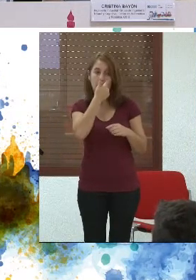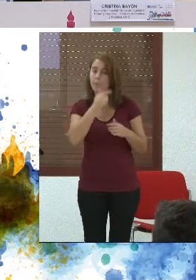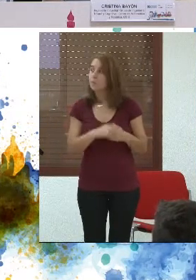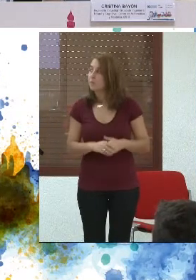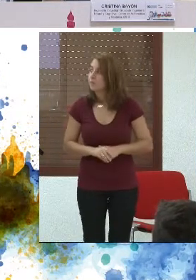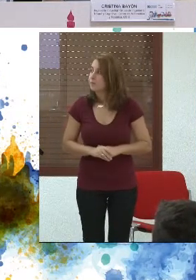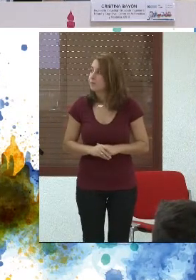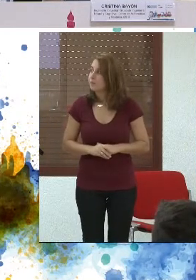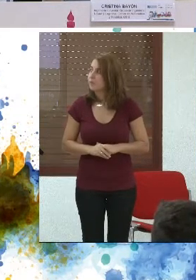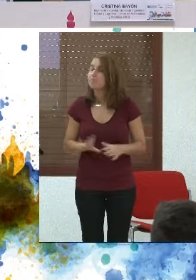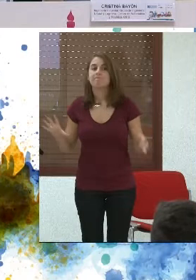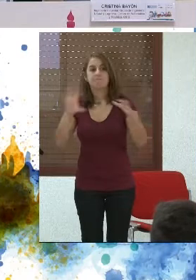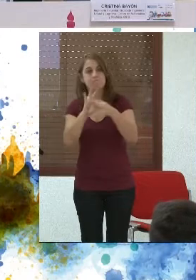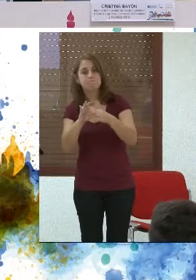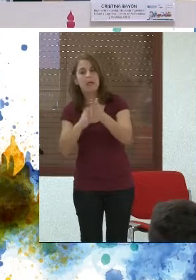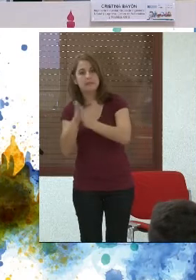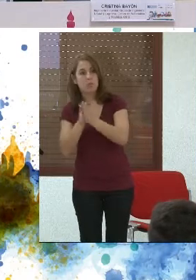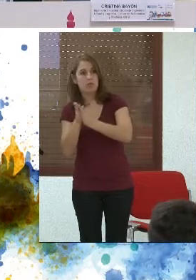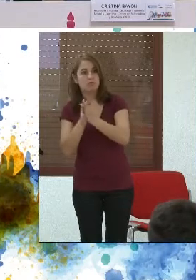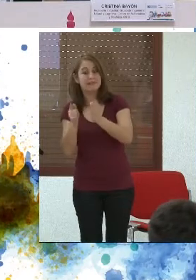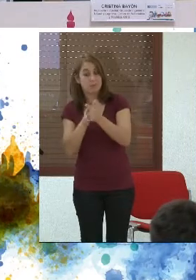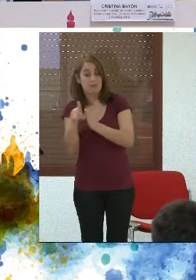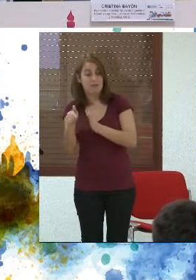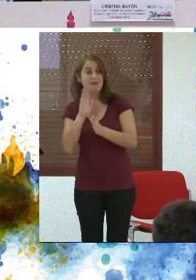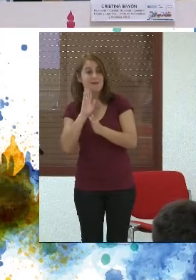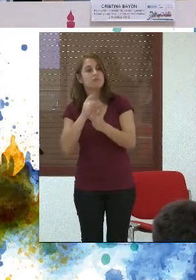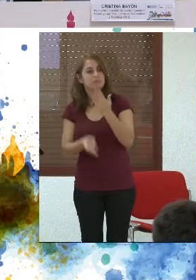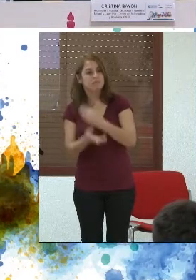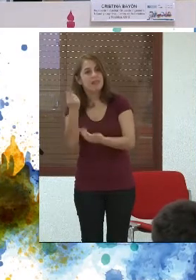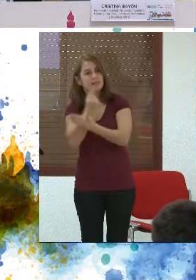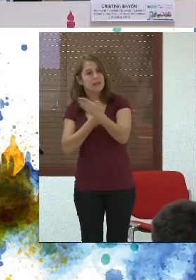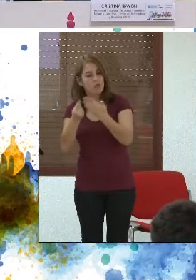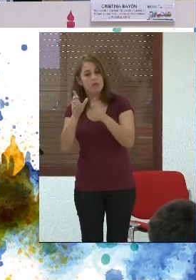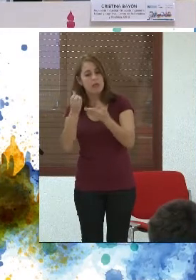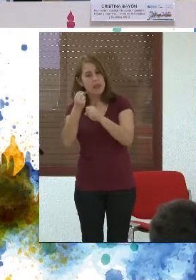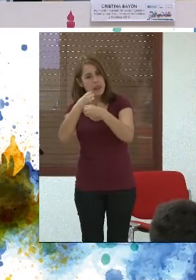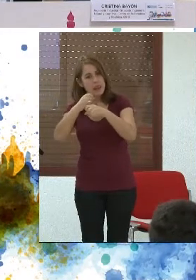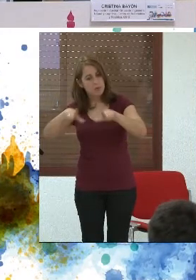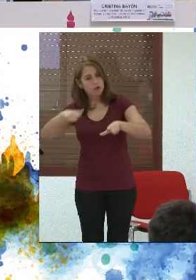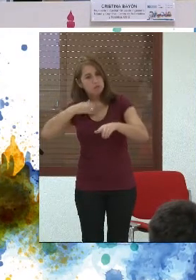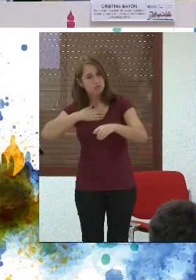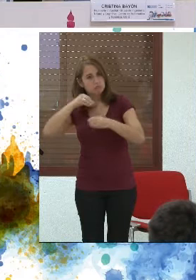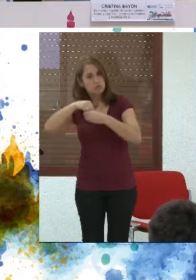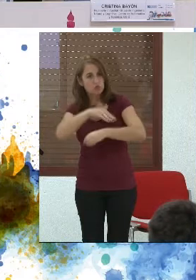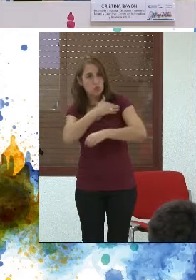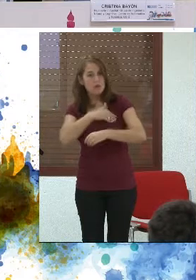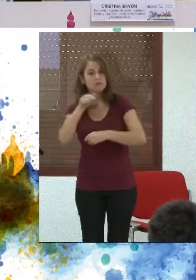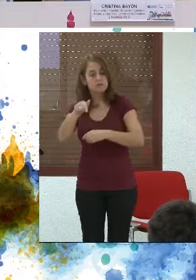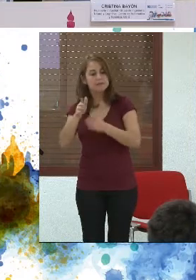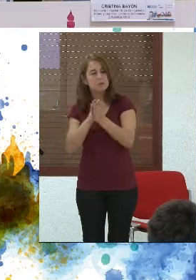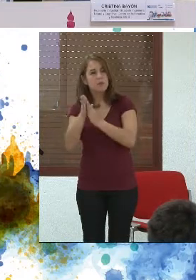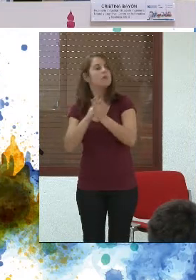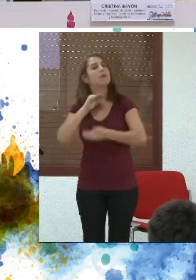optic isolator, to the stimulator. The stimulator was designed in the laboratories of our school, and it's a